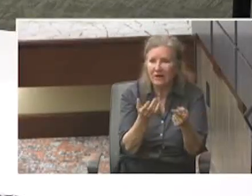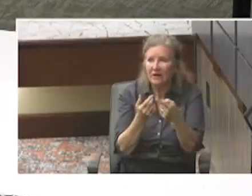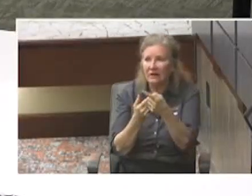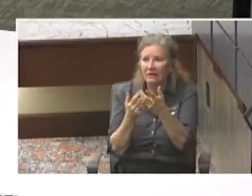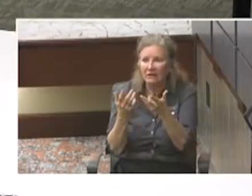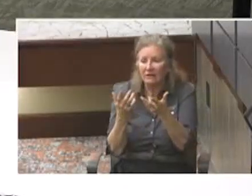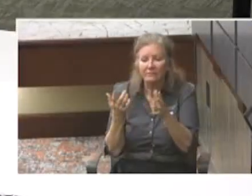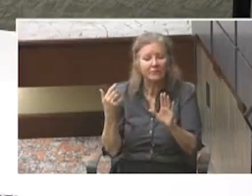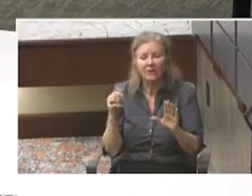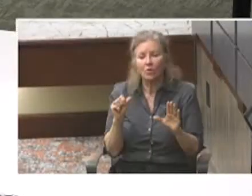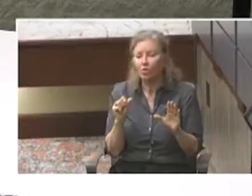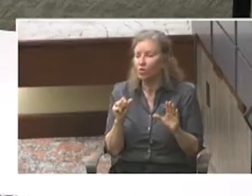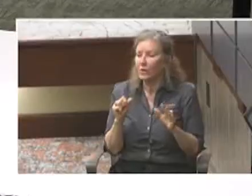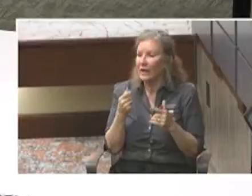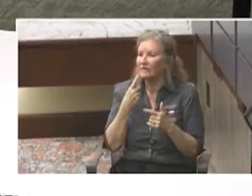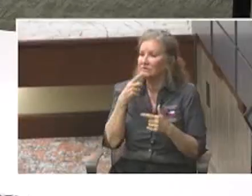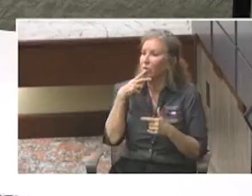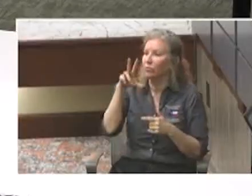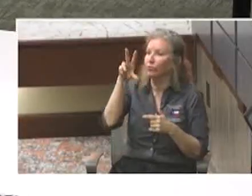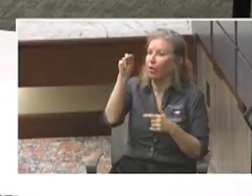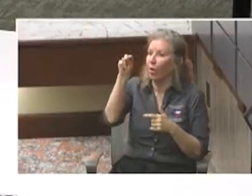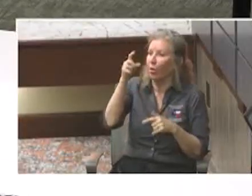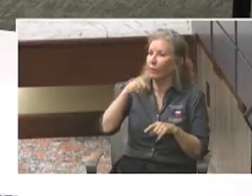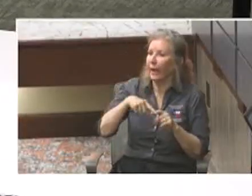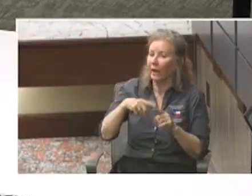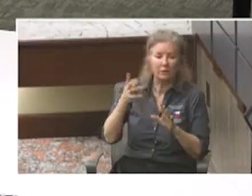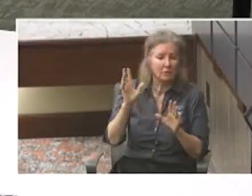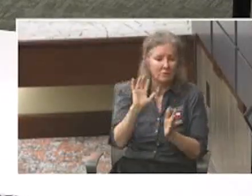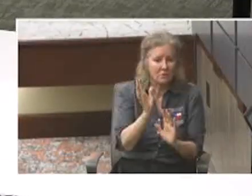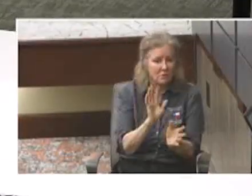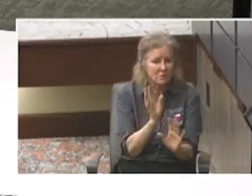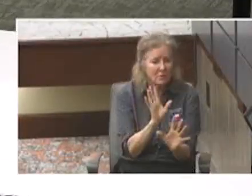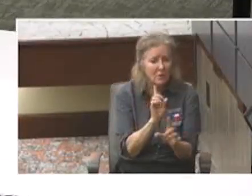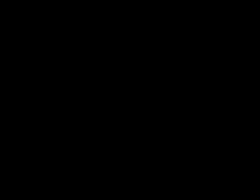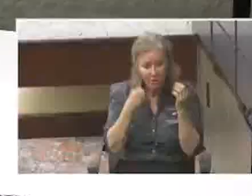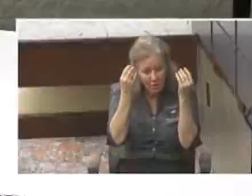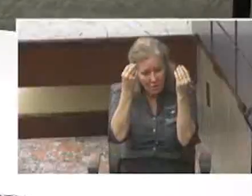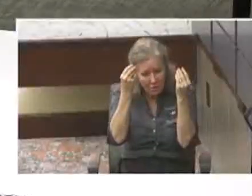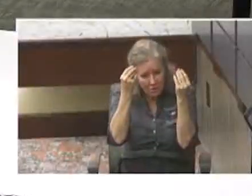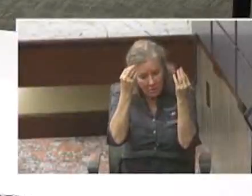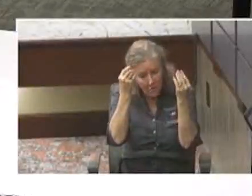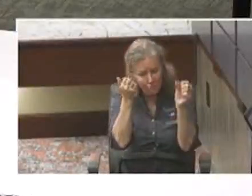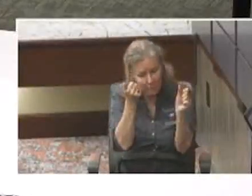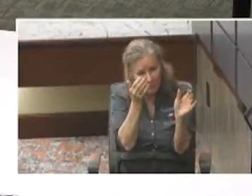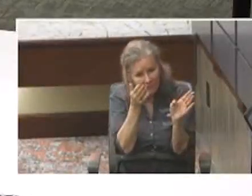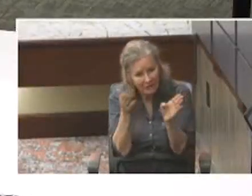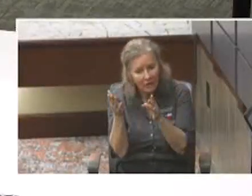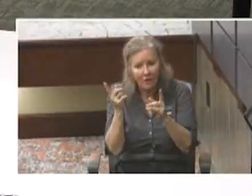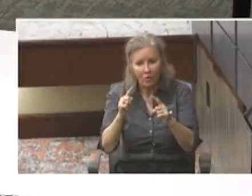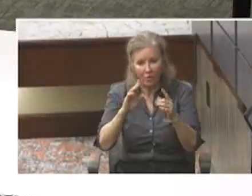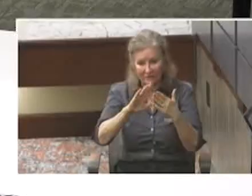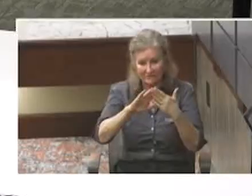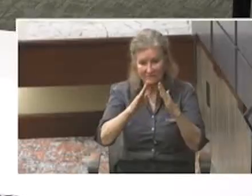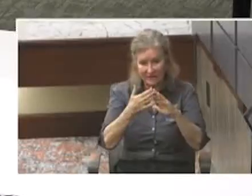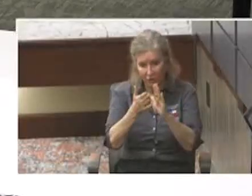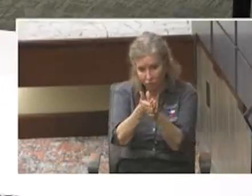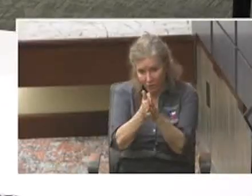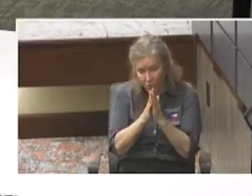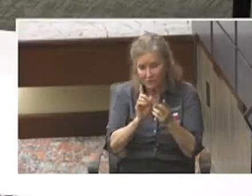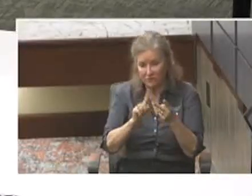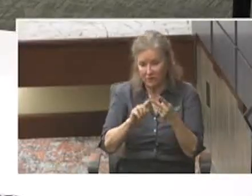not said no to anyone yet as part of that. So when these city or requests come in, we run them down. We try to make